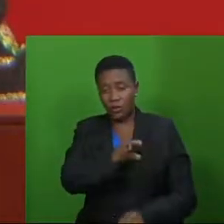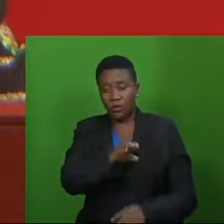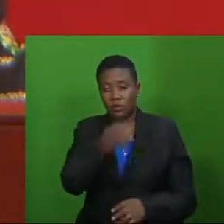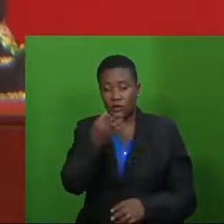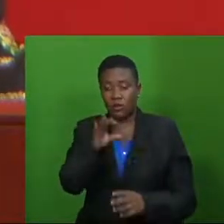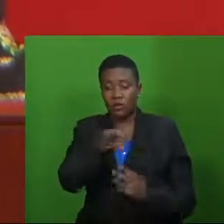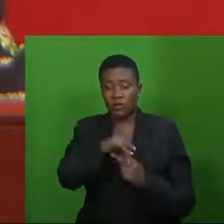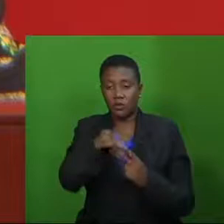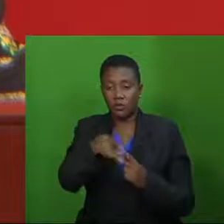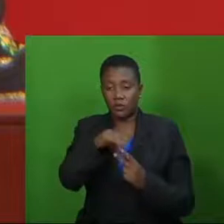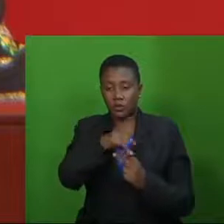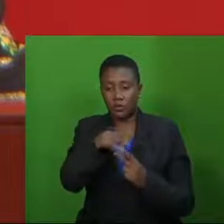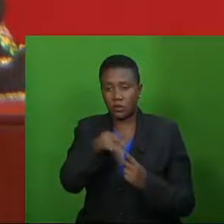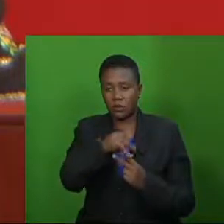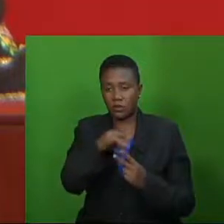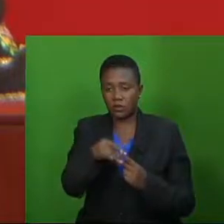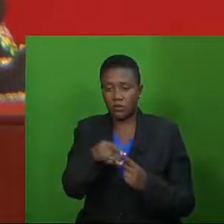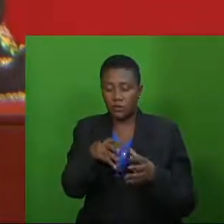Honorable Majority Leader.